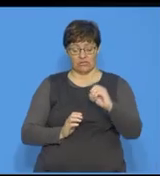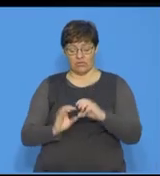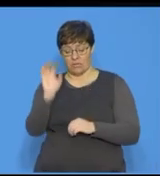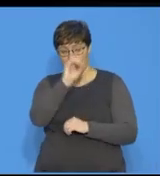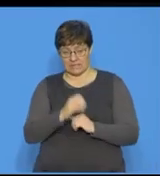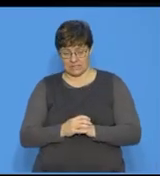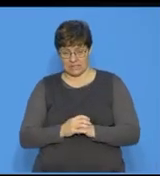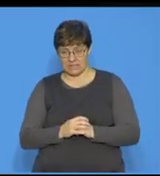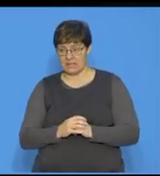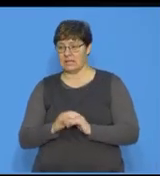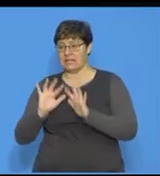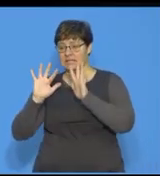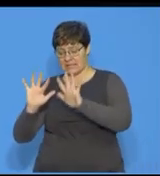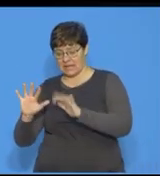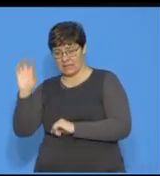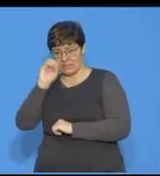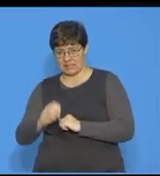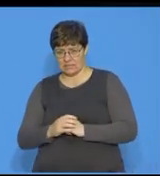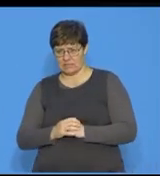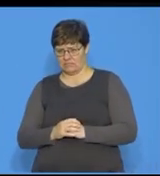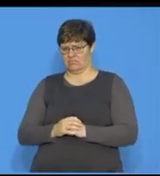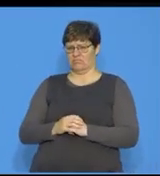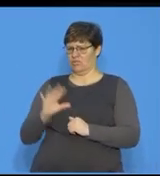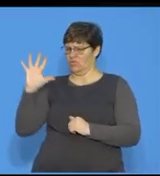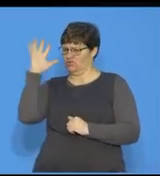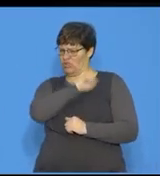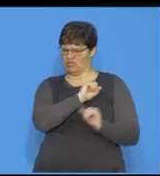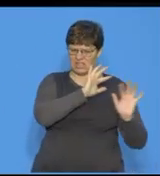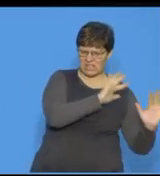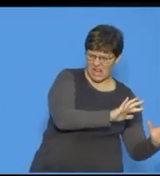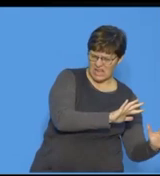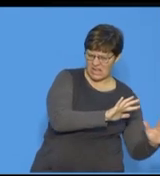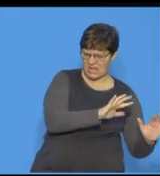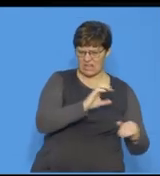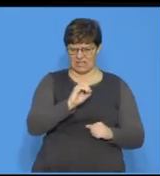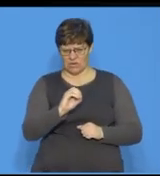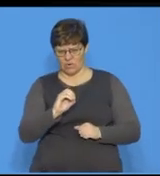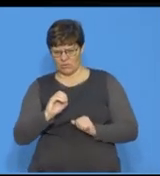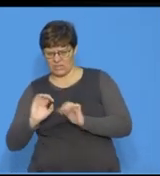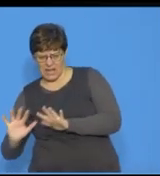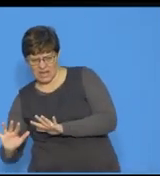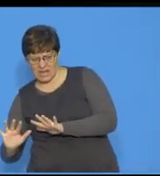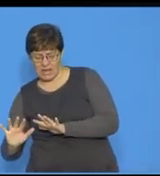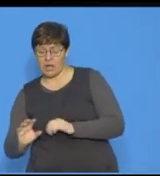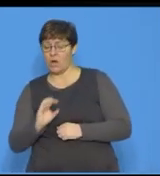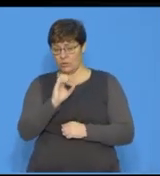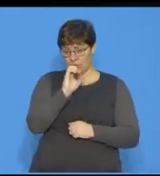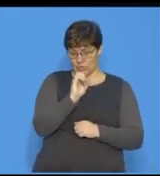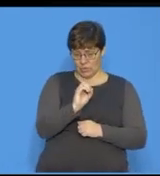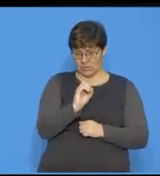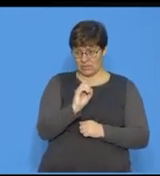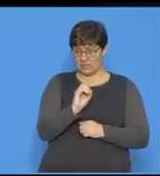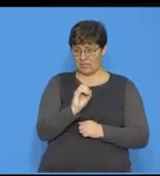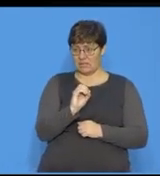0%, and 10%. Now that might seem very strange to you until you realize that 0